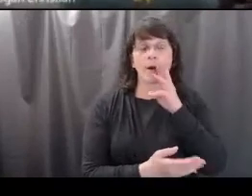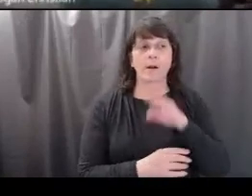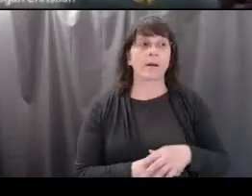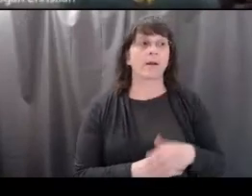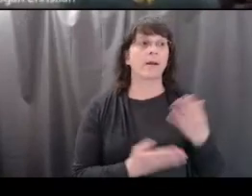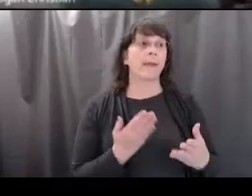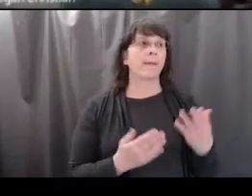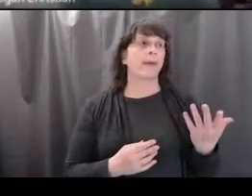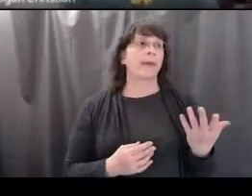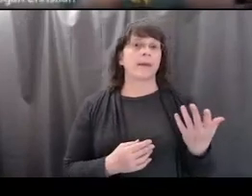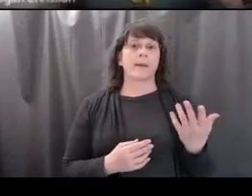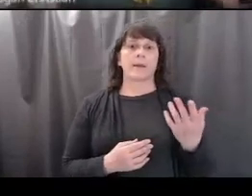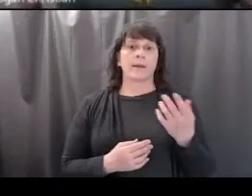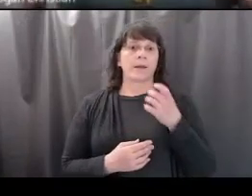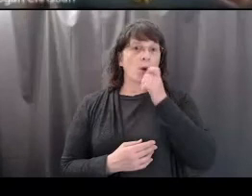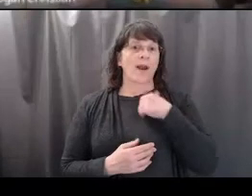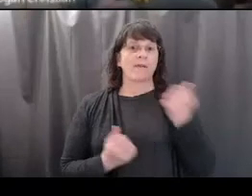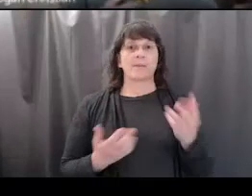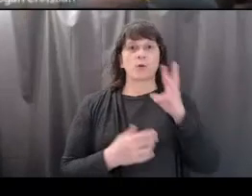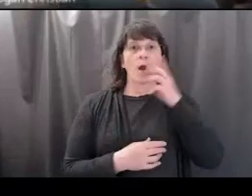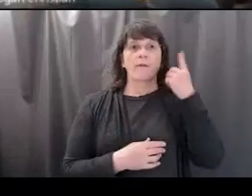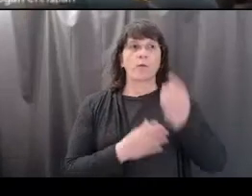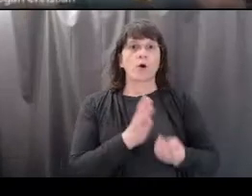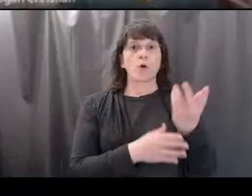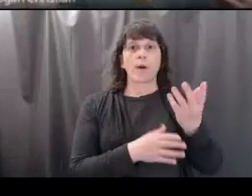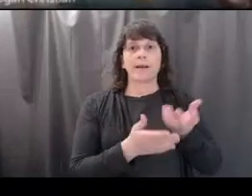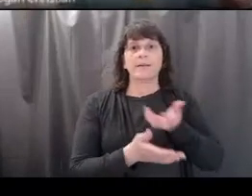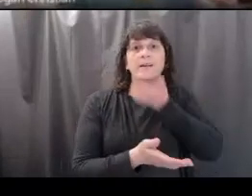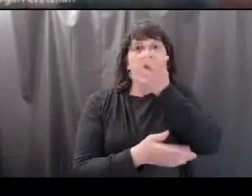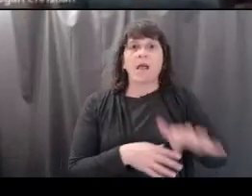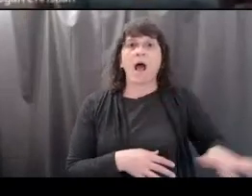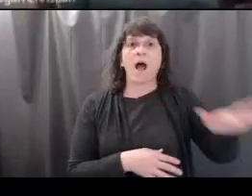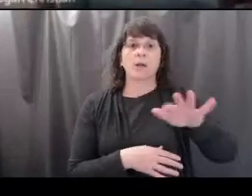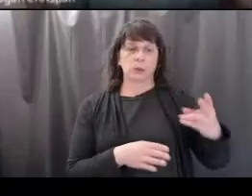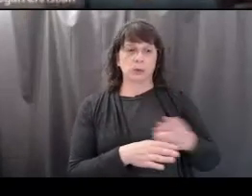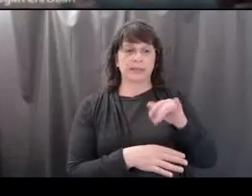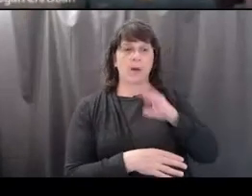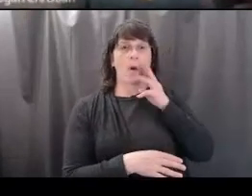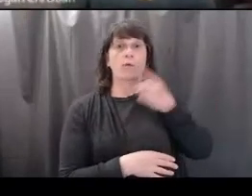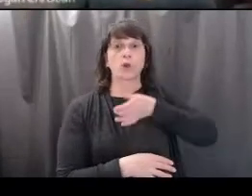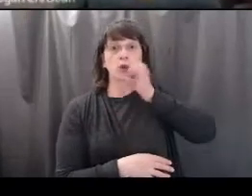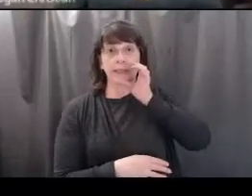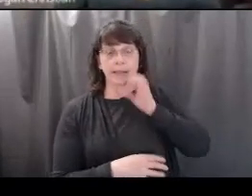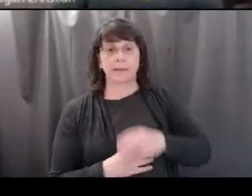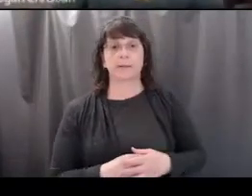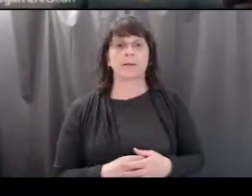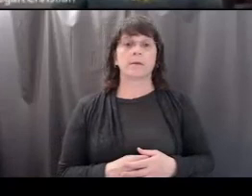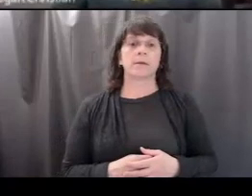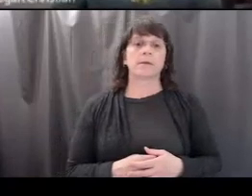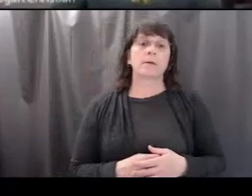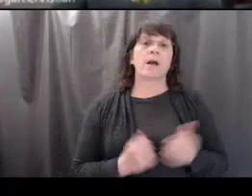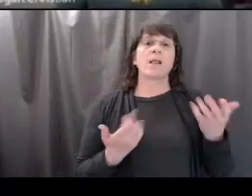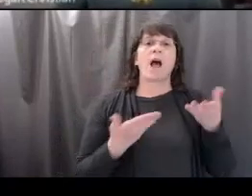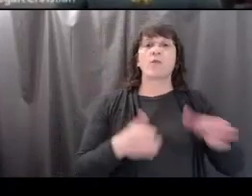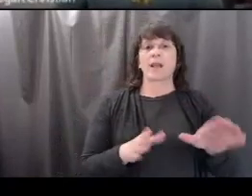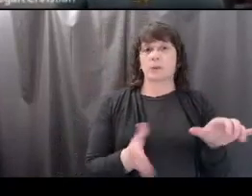maybe, not having as much water for growing lawns and instead using that water for drinking water. And there's a lot of